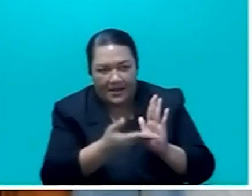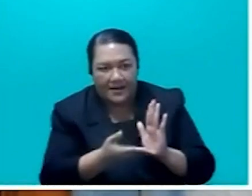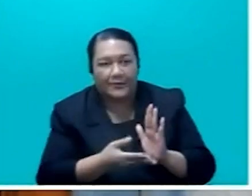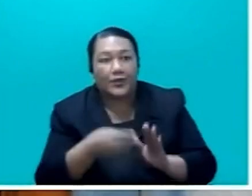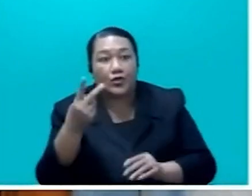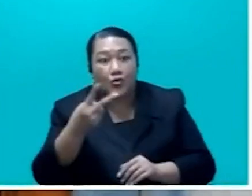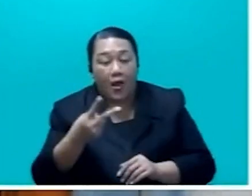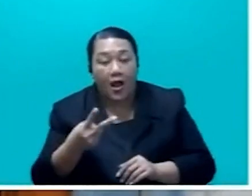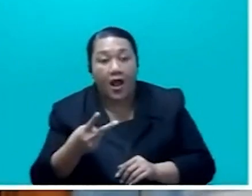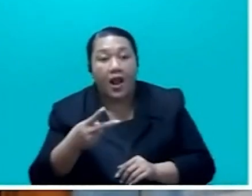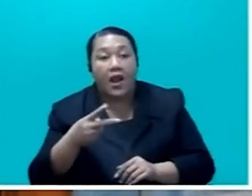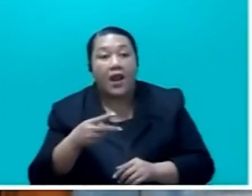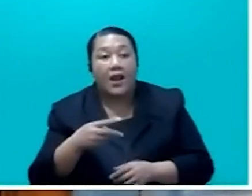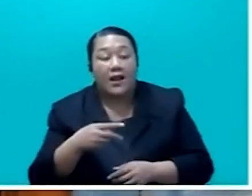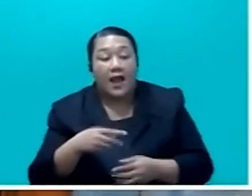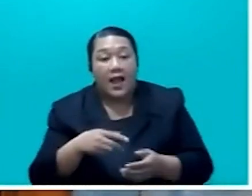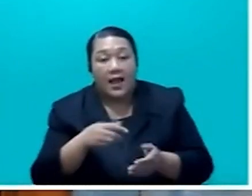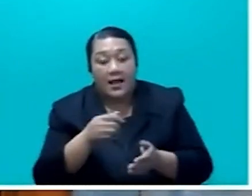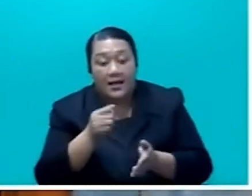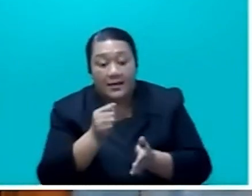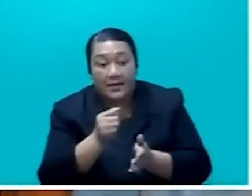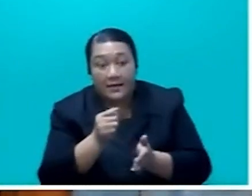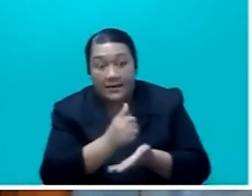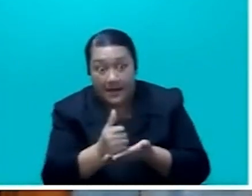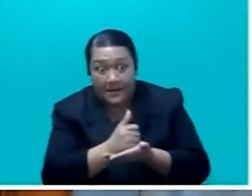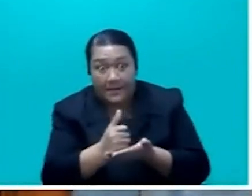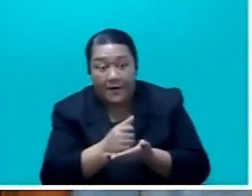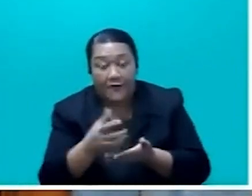the standing order does allow it, and that's what we are requesting there.